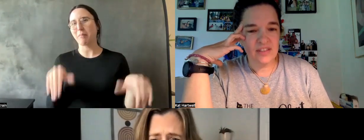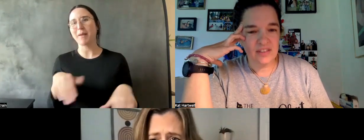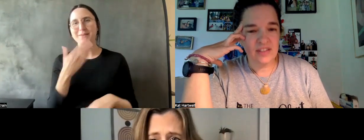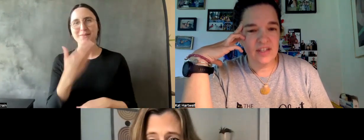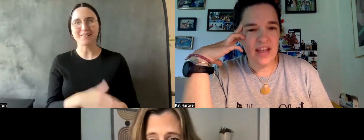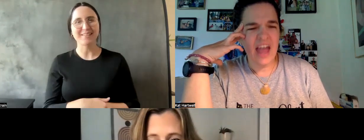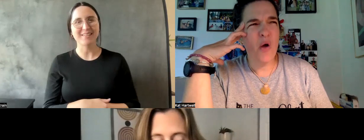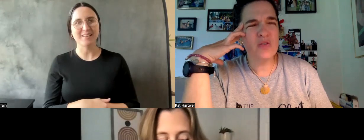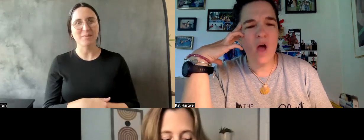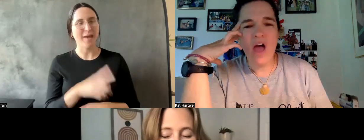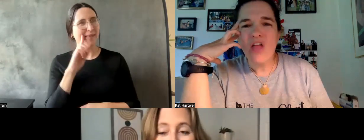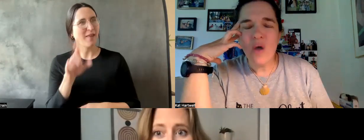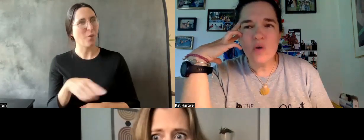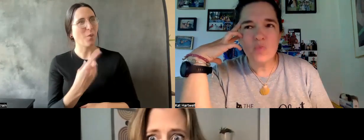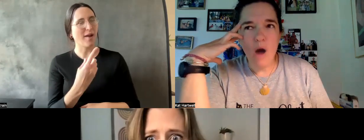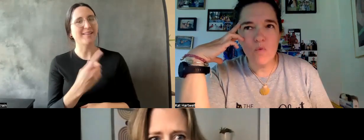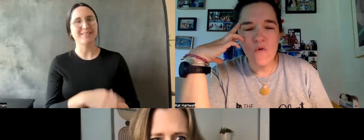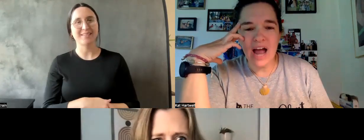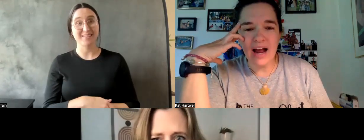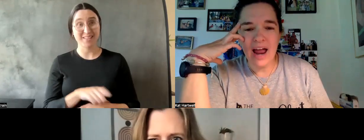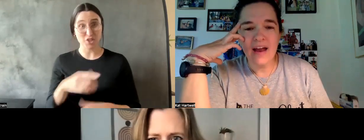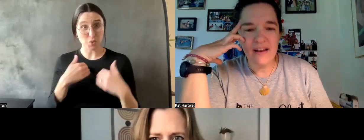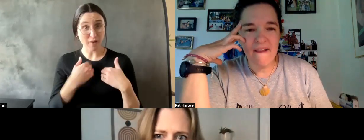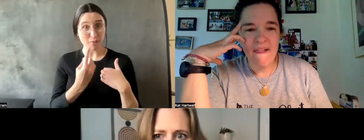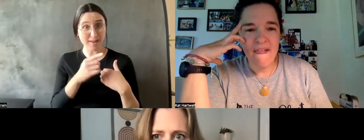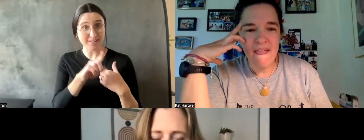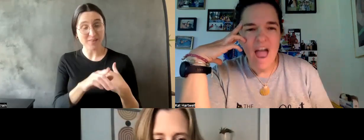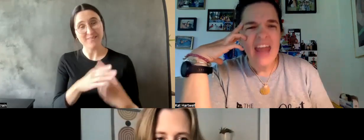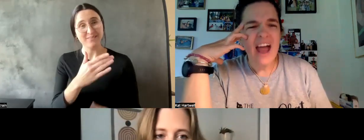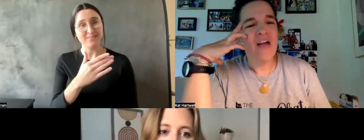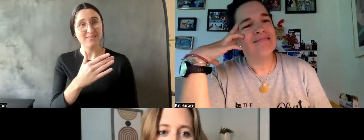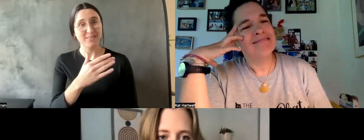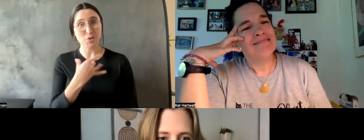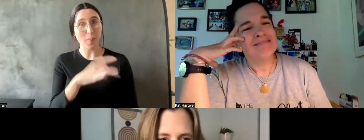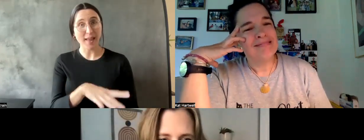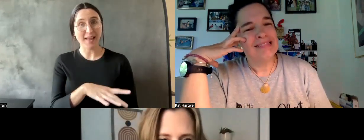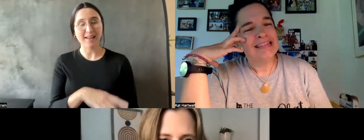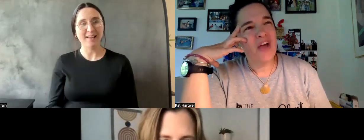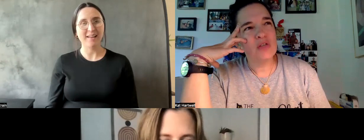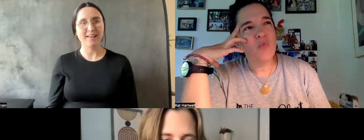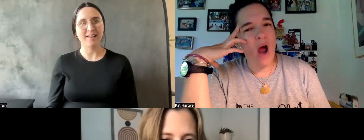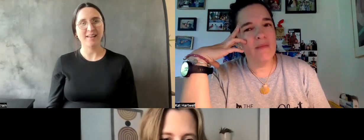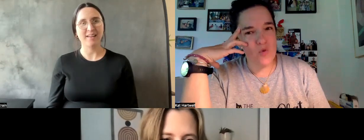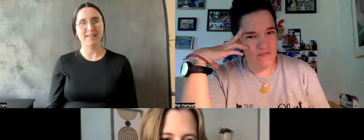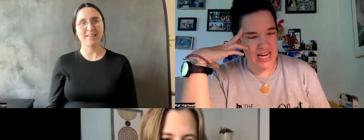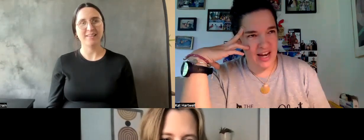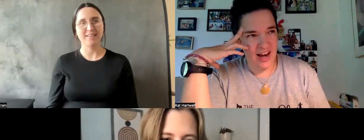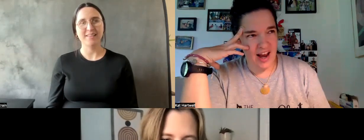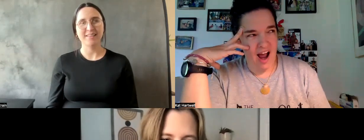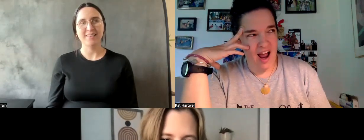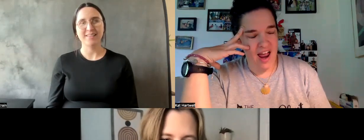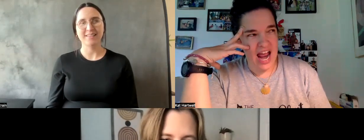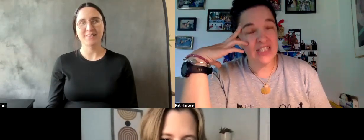Roadhouse Romance. I don't know. Do you have one? What's your like, ugh, this movie is awful? There was one